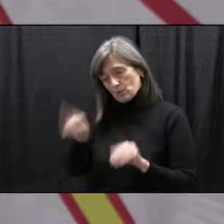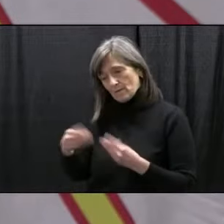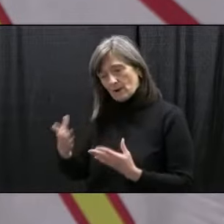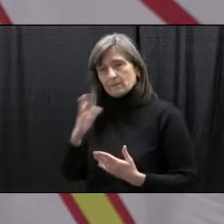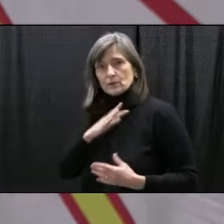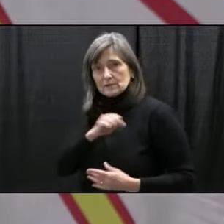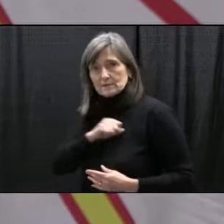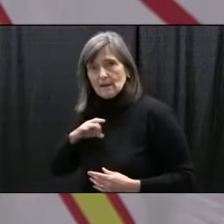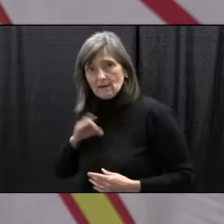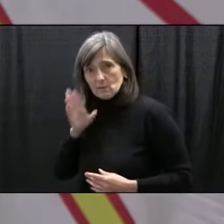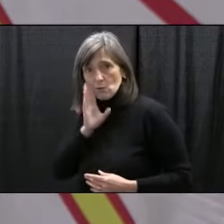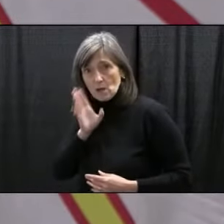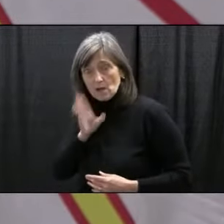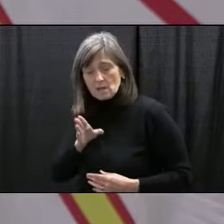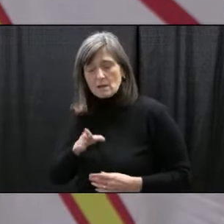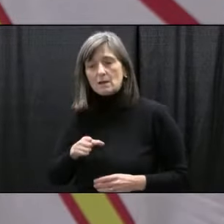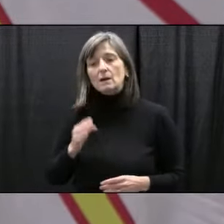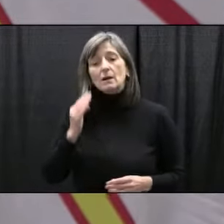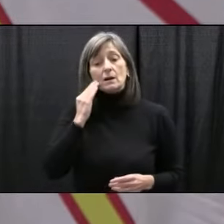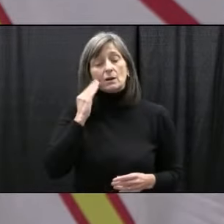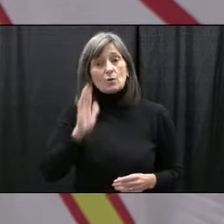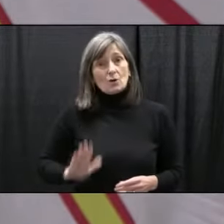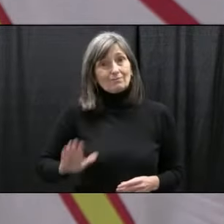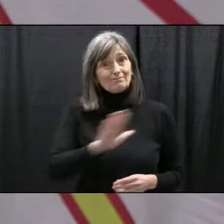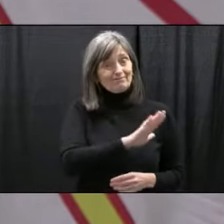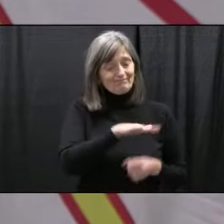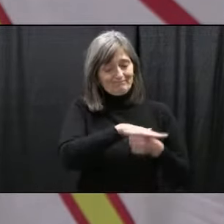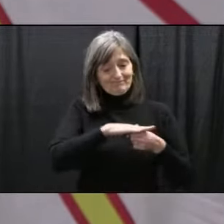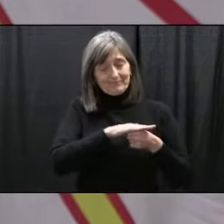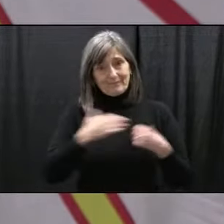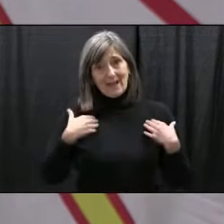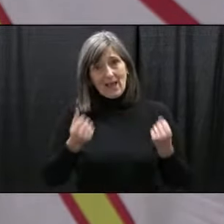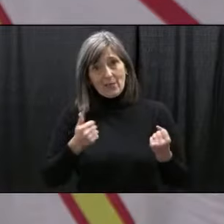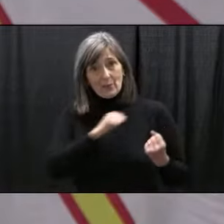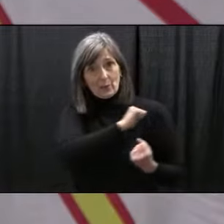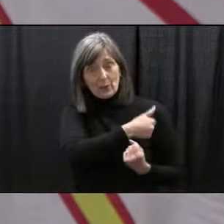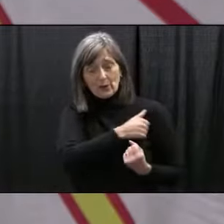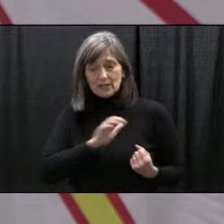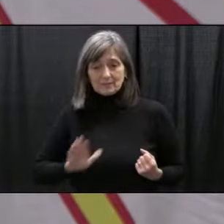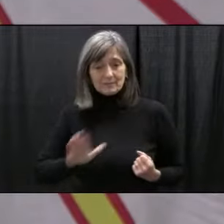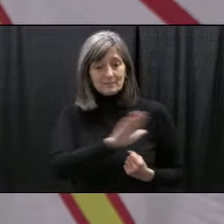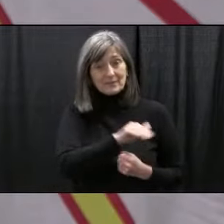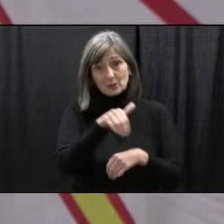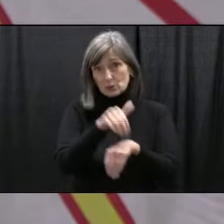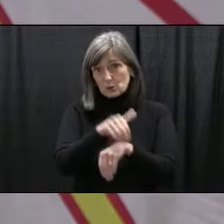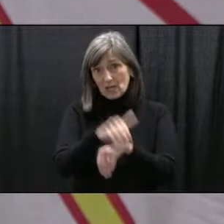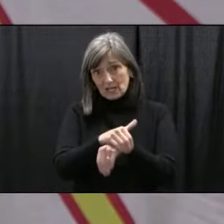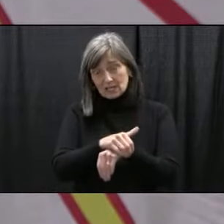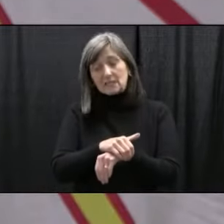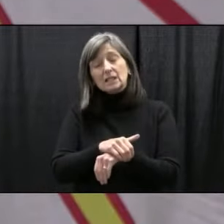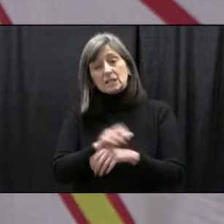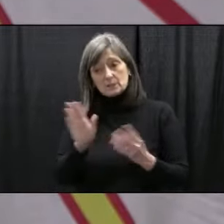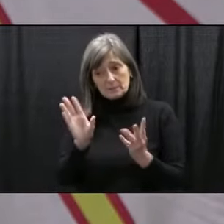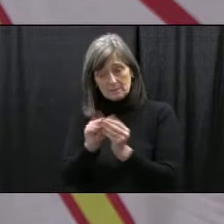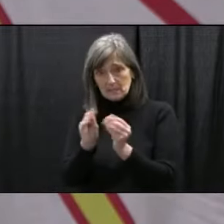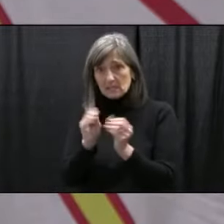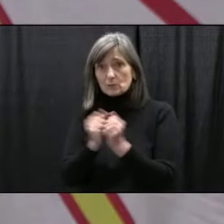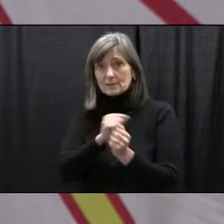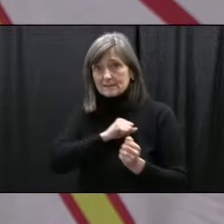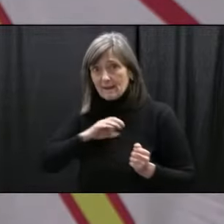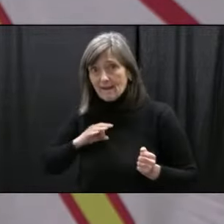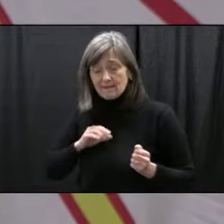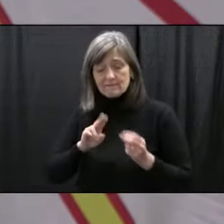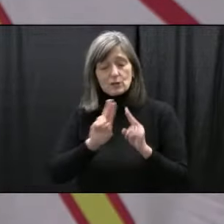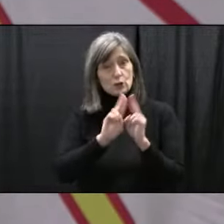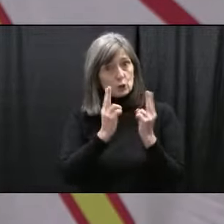place. We have, I know, across all of the regional health authorities, opportunities this evening to be meeting with staff, with